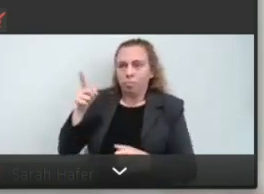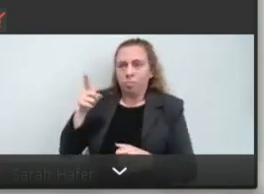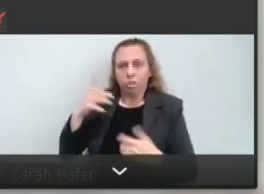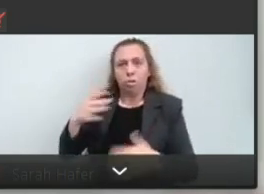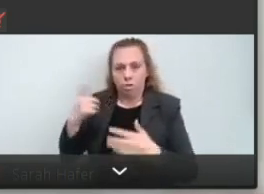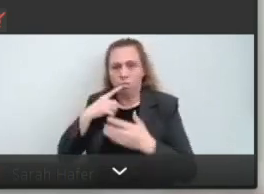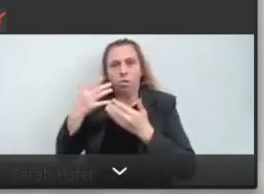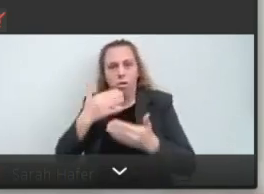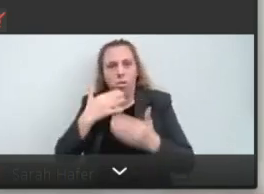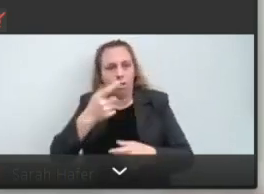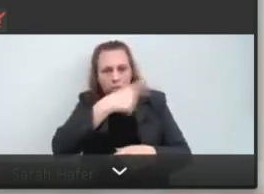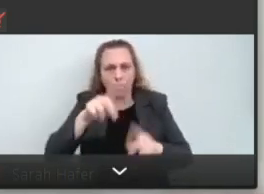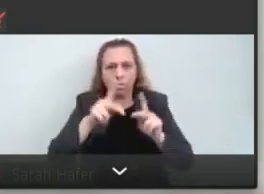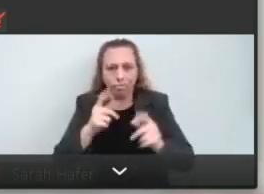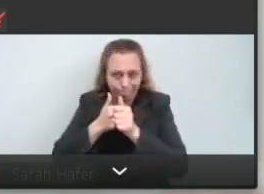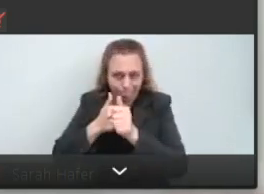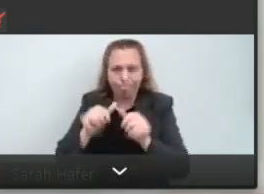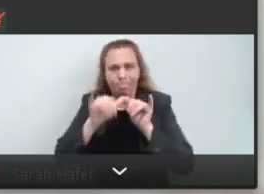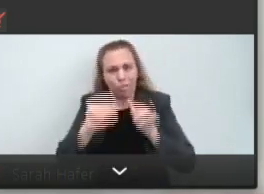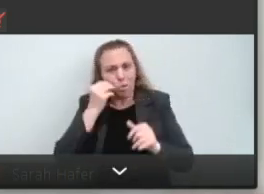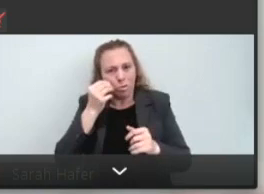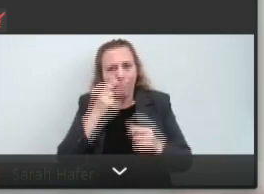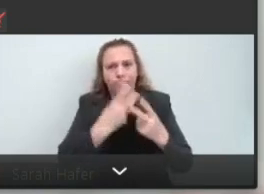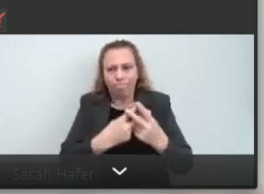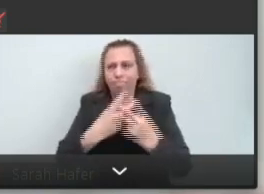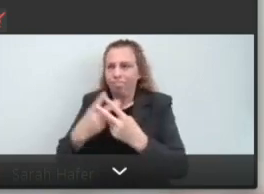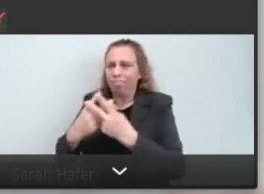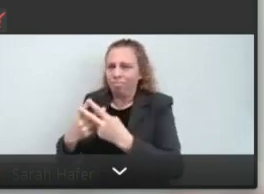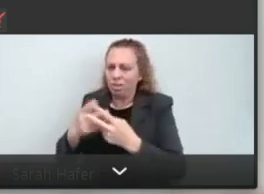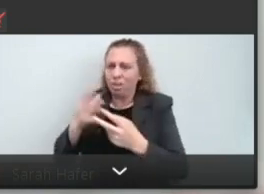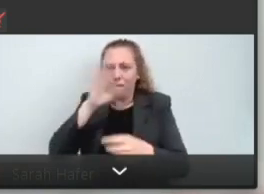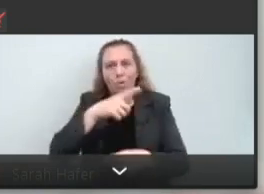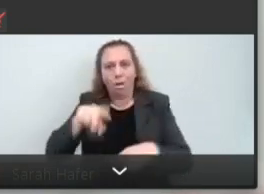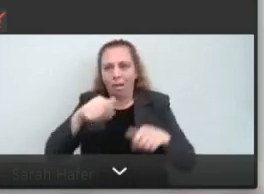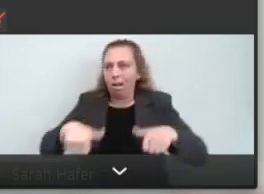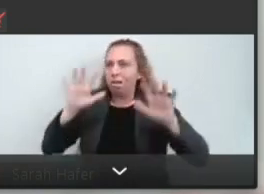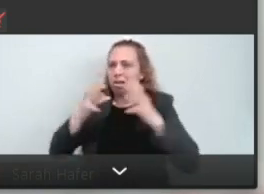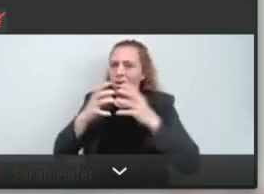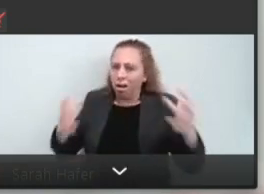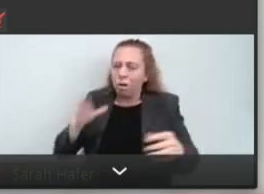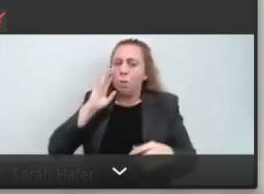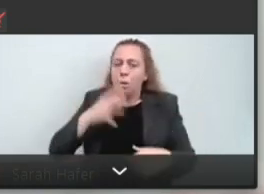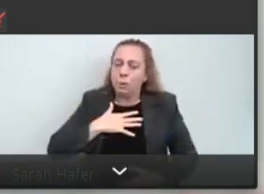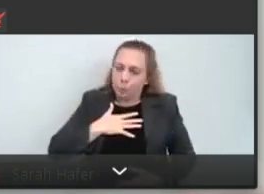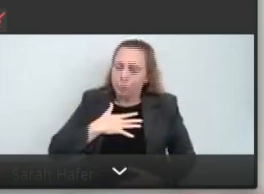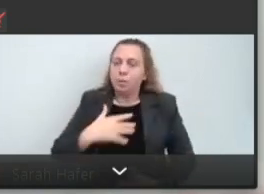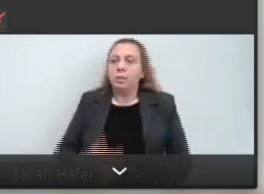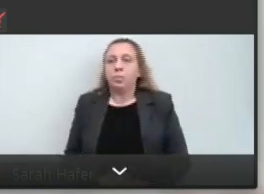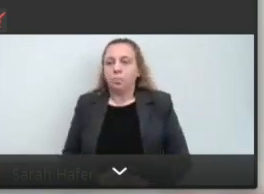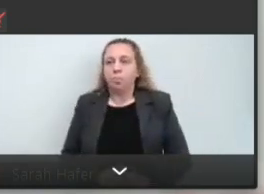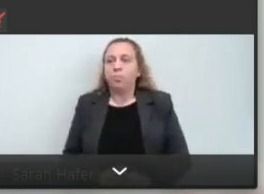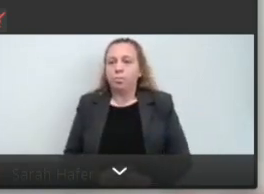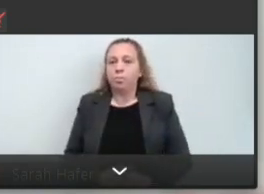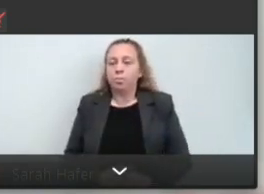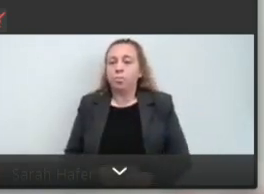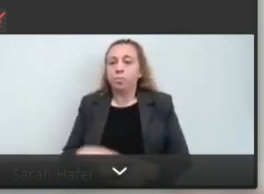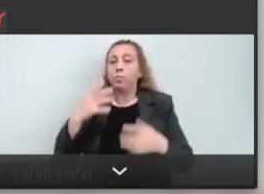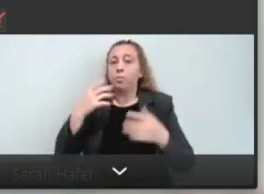to save others, which there's no doubt in my mind we've done. So the slogan was to flatten the curve, and we most certainly did